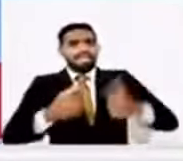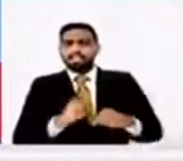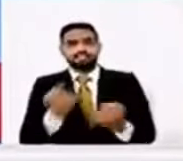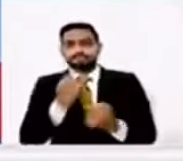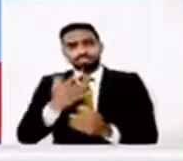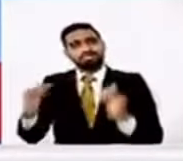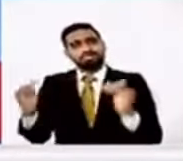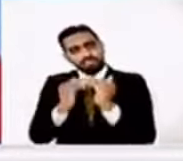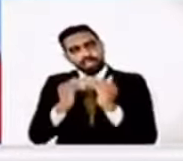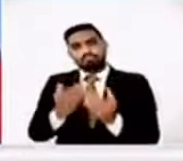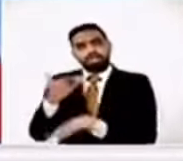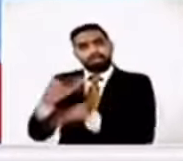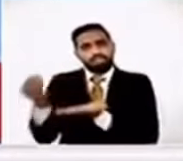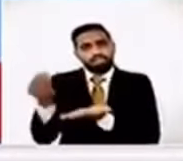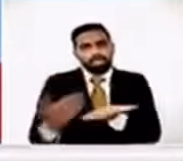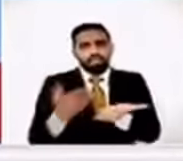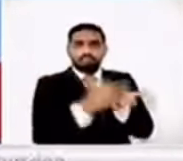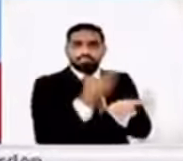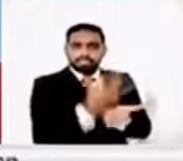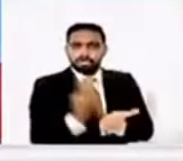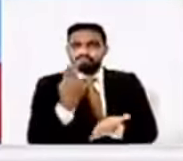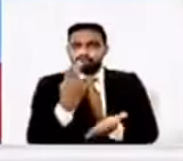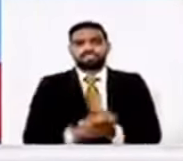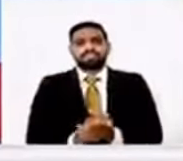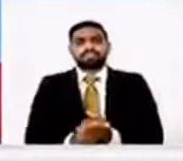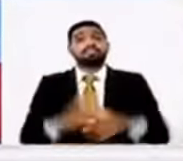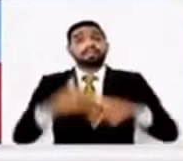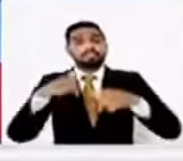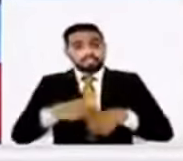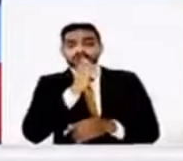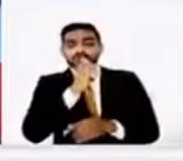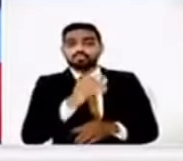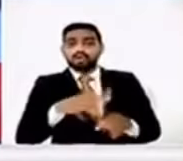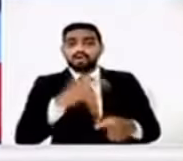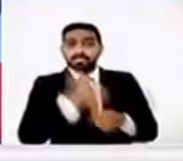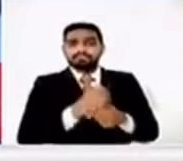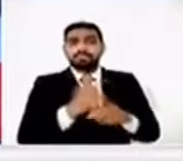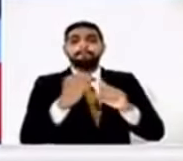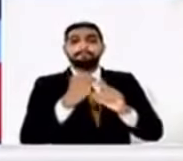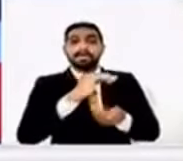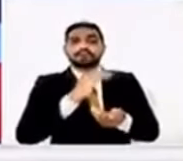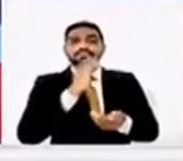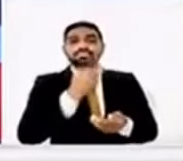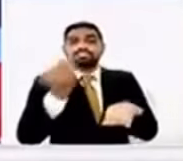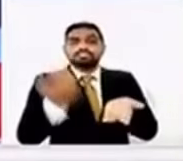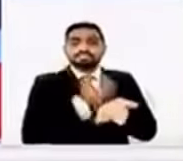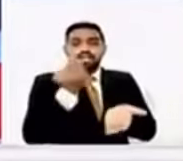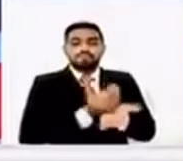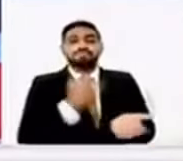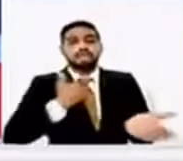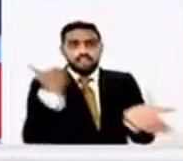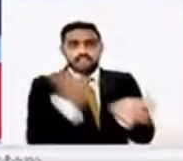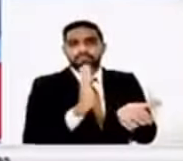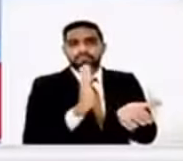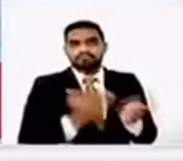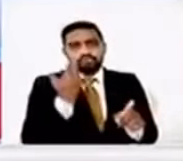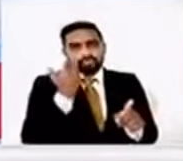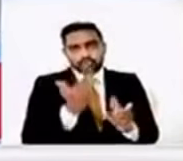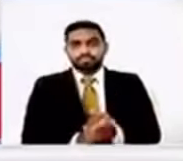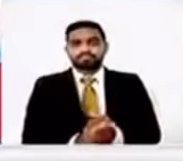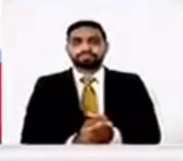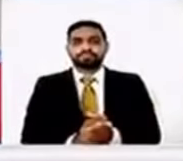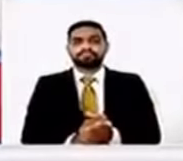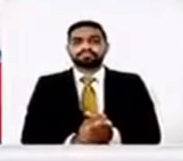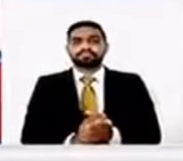they have encouraged private savings. Prime Minister has proposed, as the Finance Minister, to treat